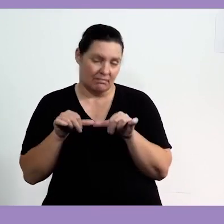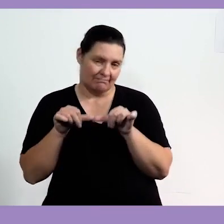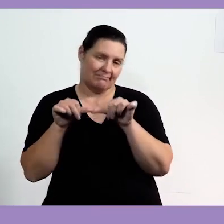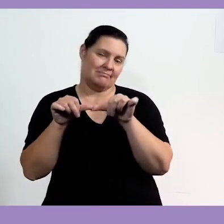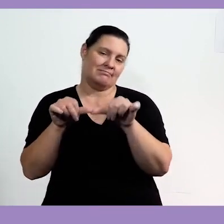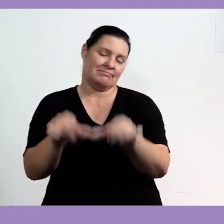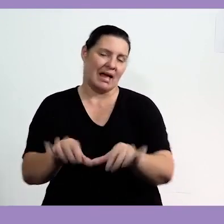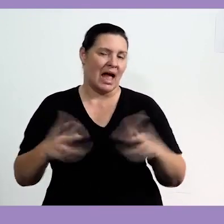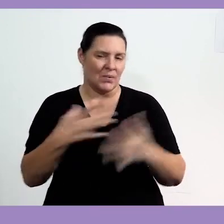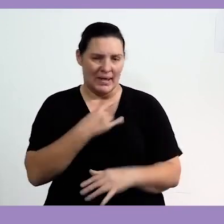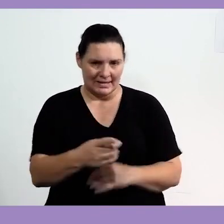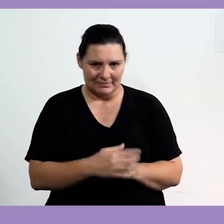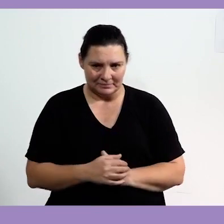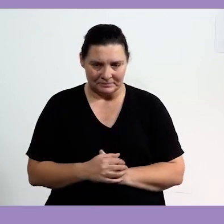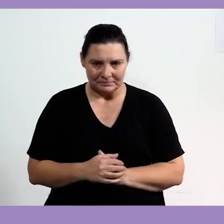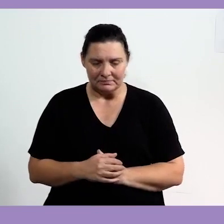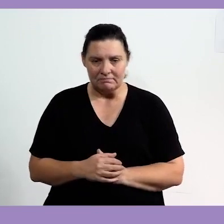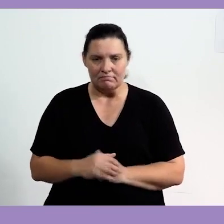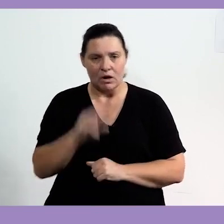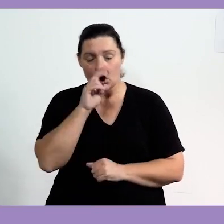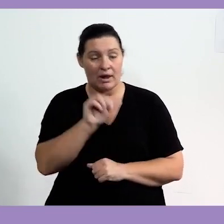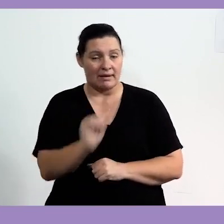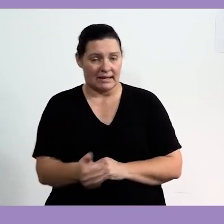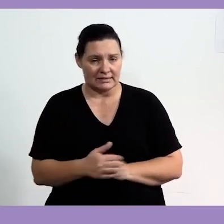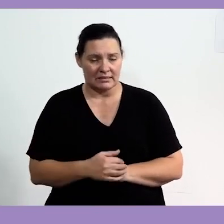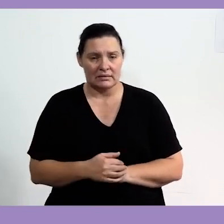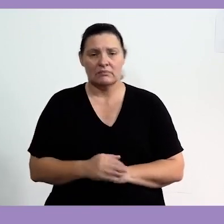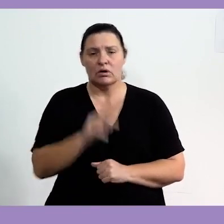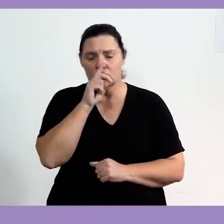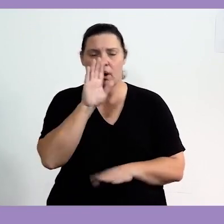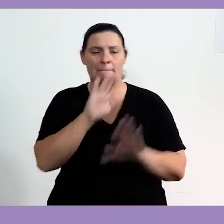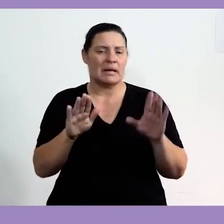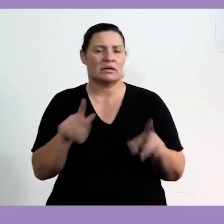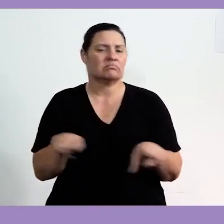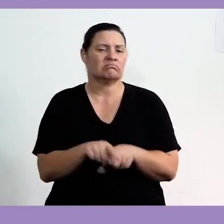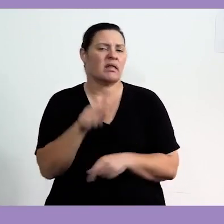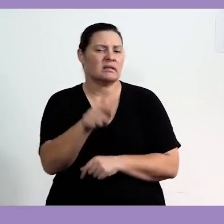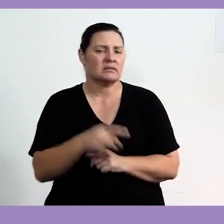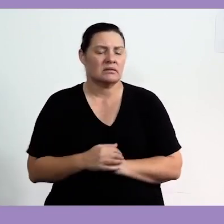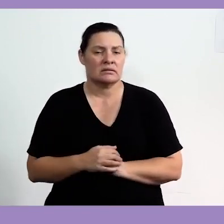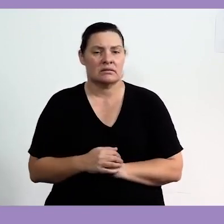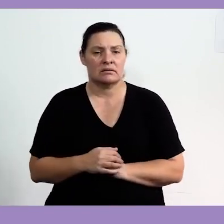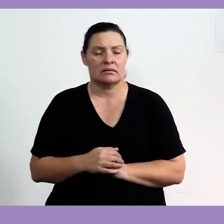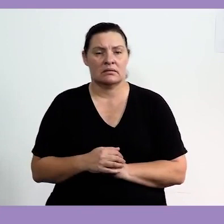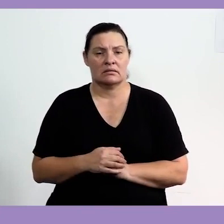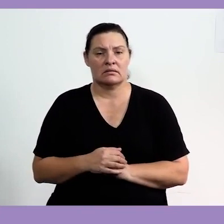can continue whichever way you like. So when we are looking at the next one, let's look at what the pattern will be